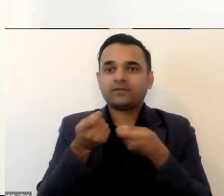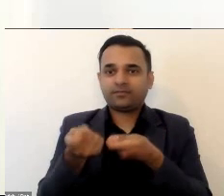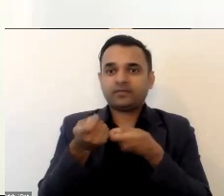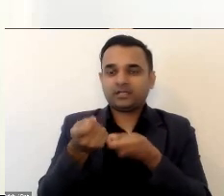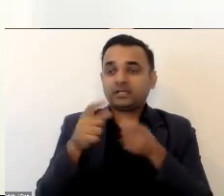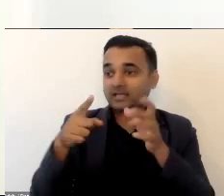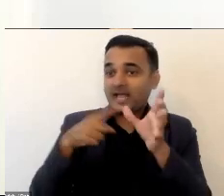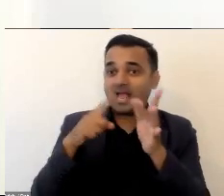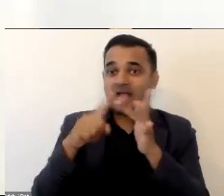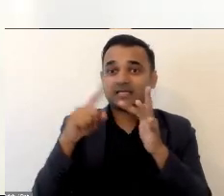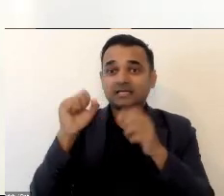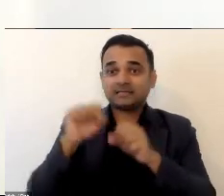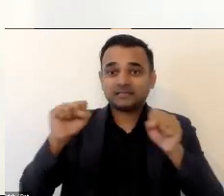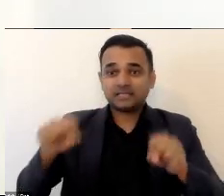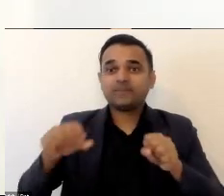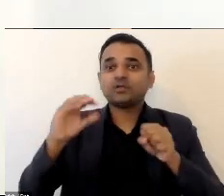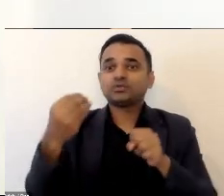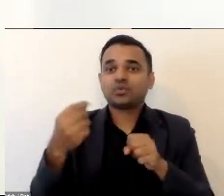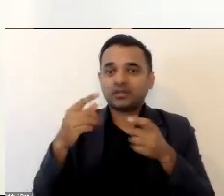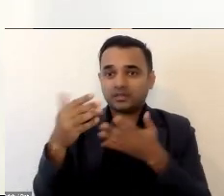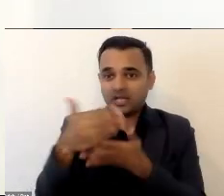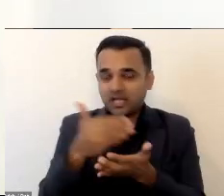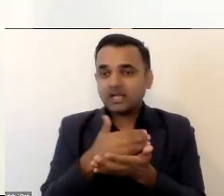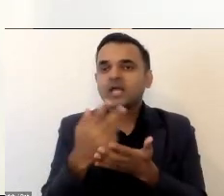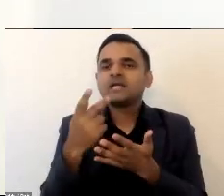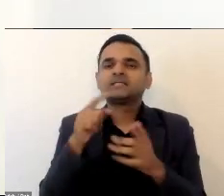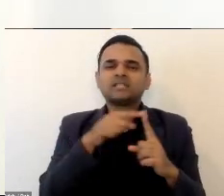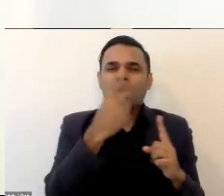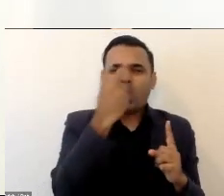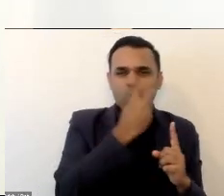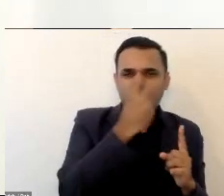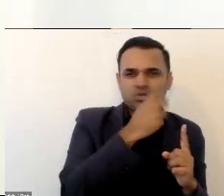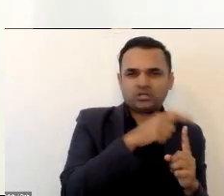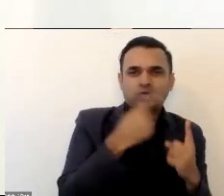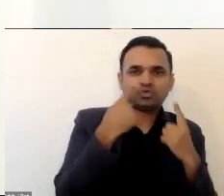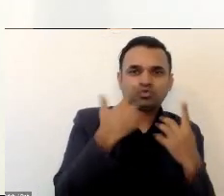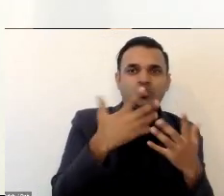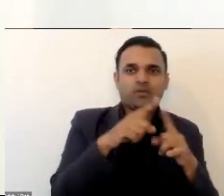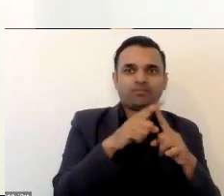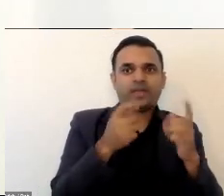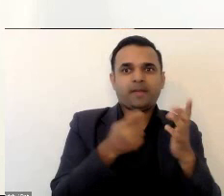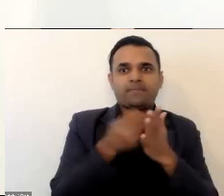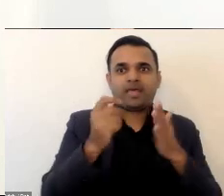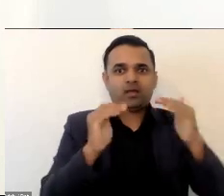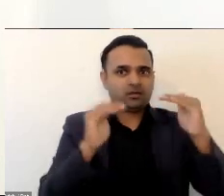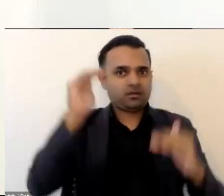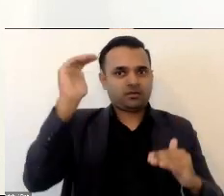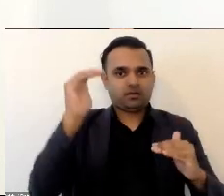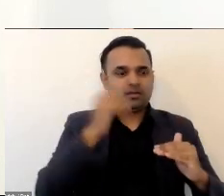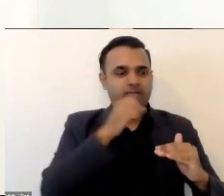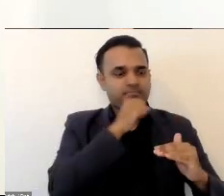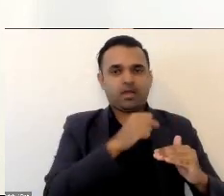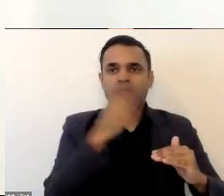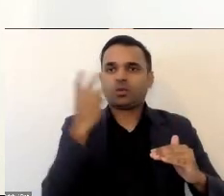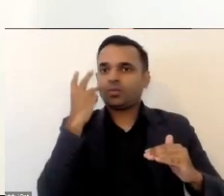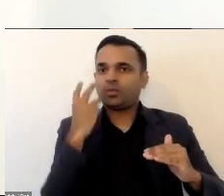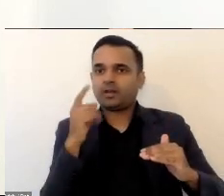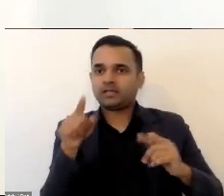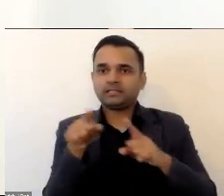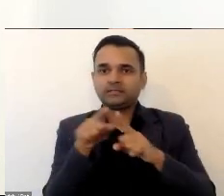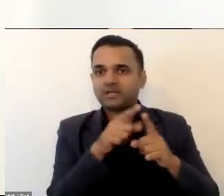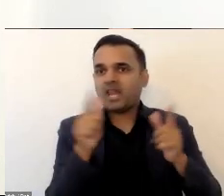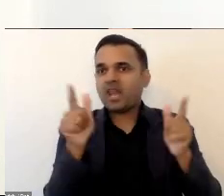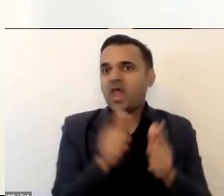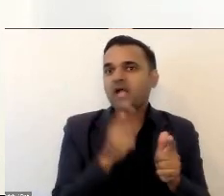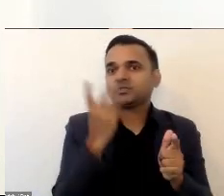say, well, the best thing to do is to get rid of gender in the data set so that we're not even looking at gender